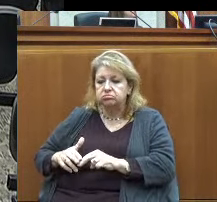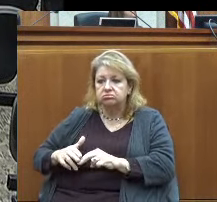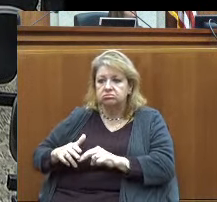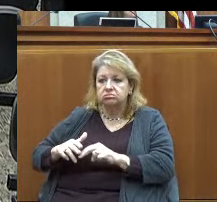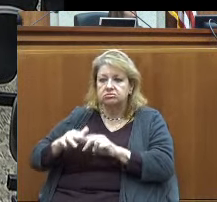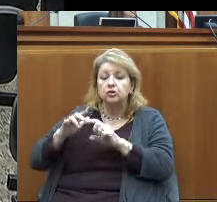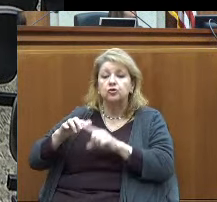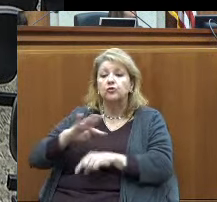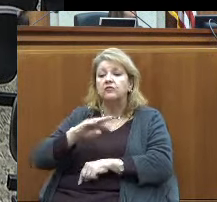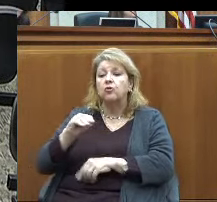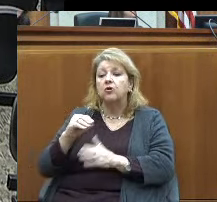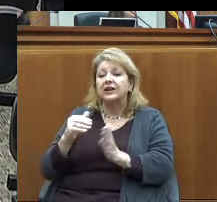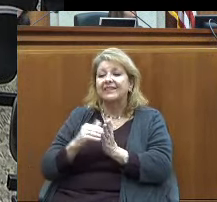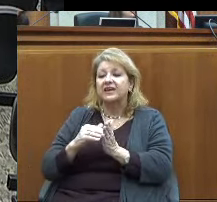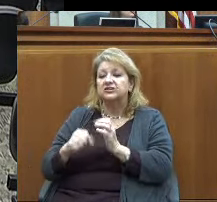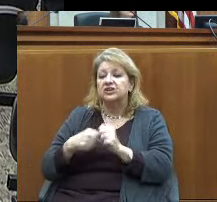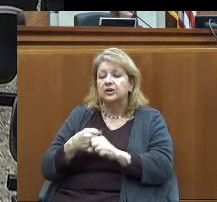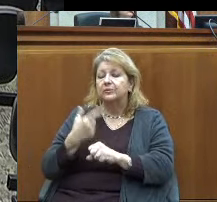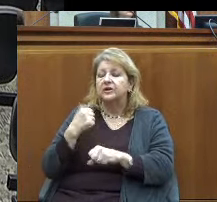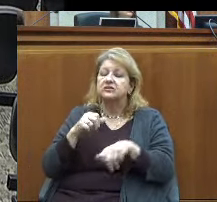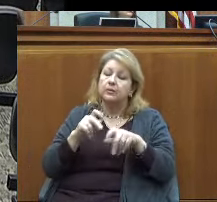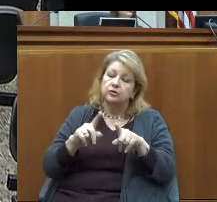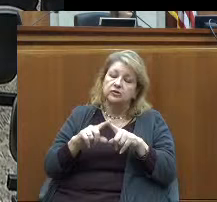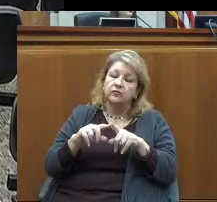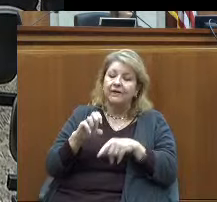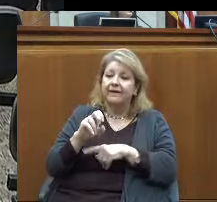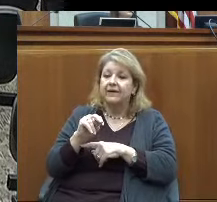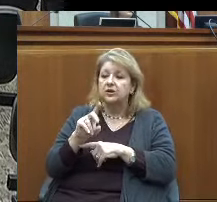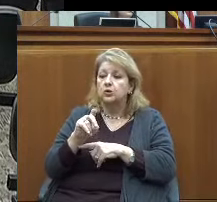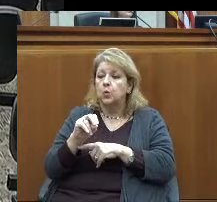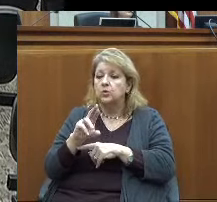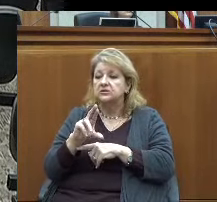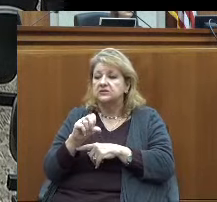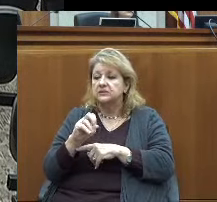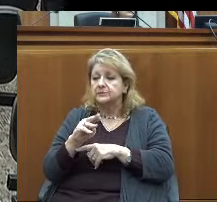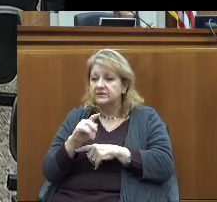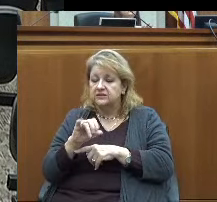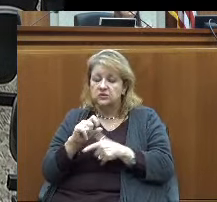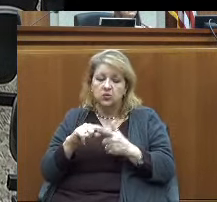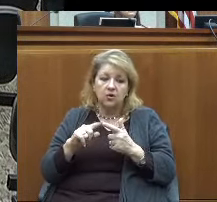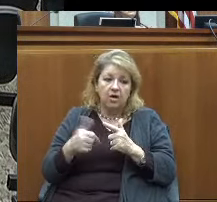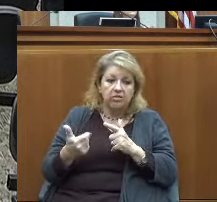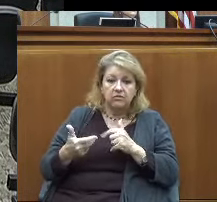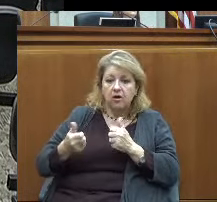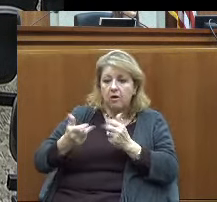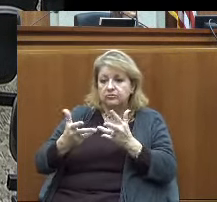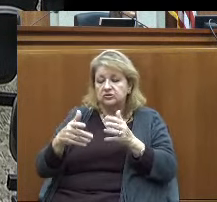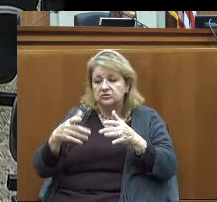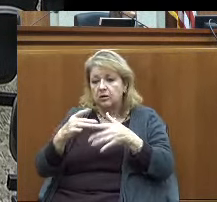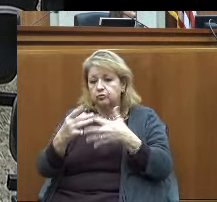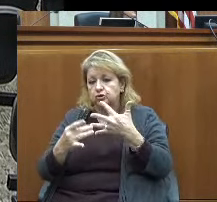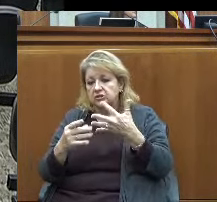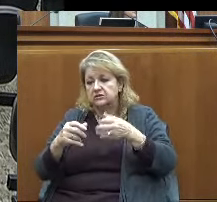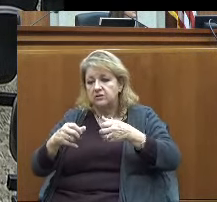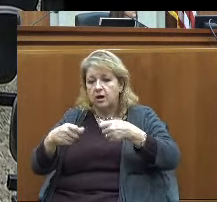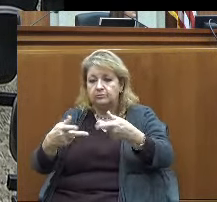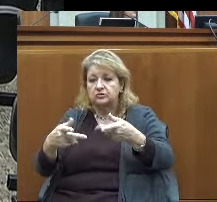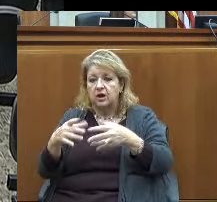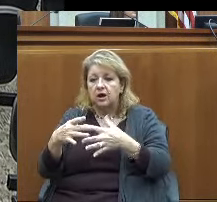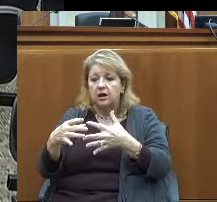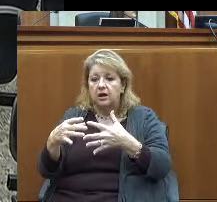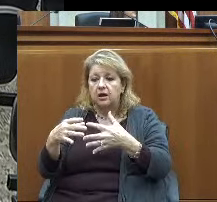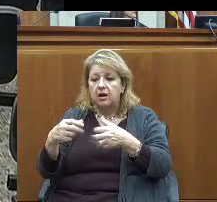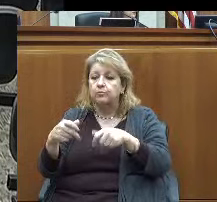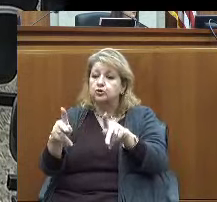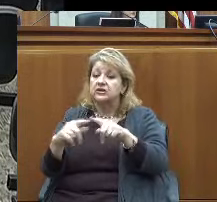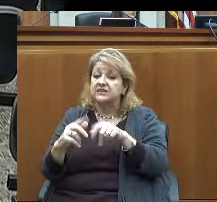additional opportunities for endorsements and things that the board has created over the last 10 years. So we very much right now